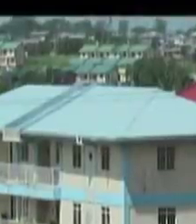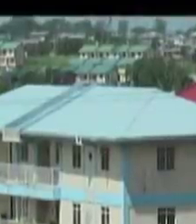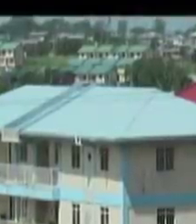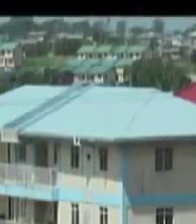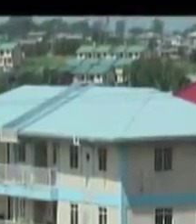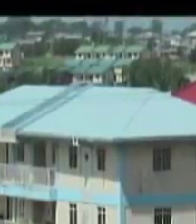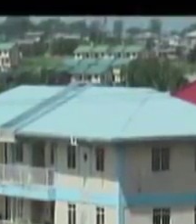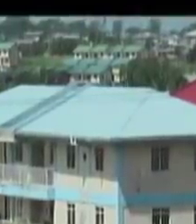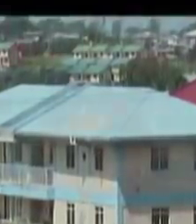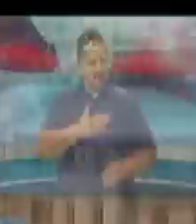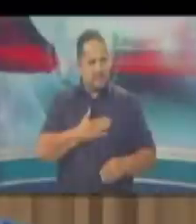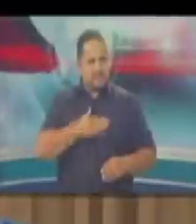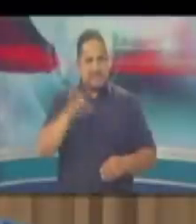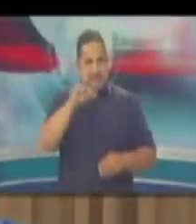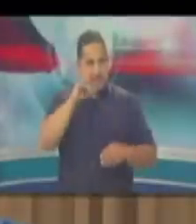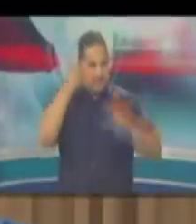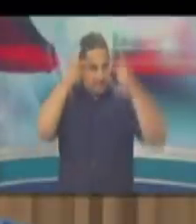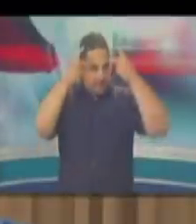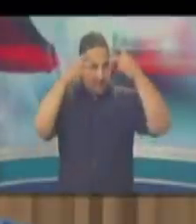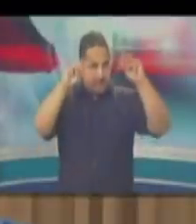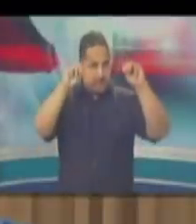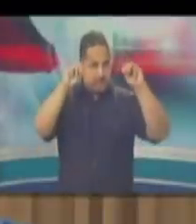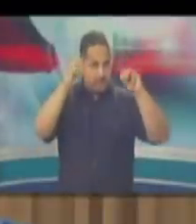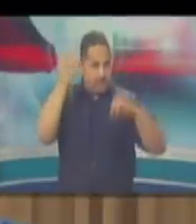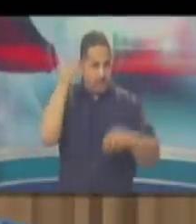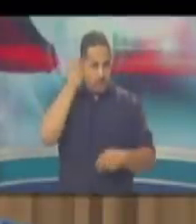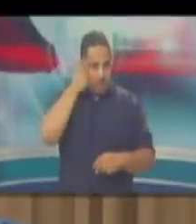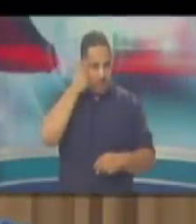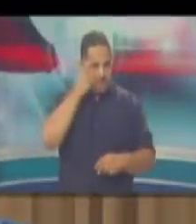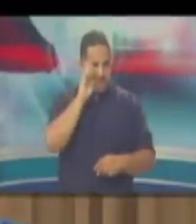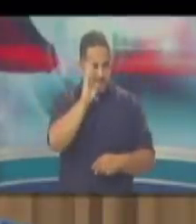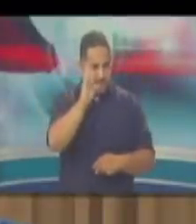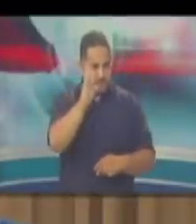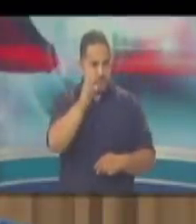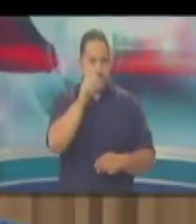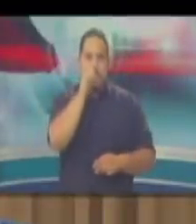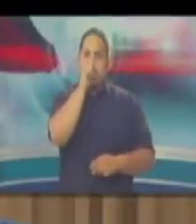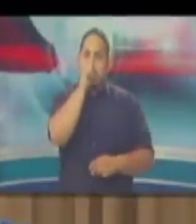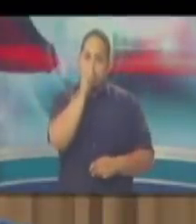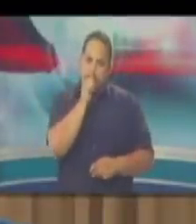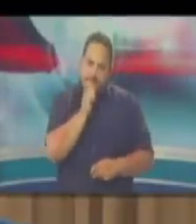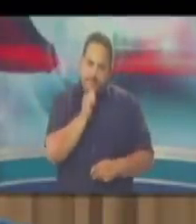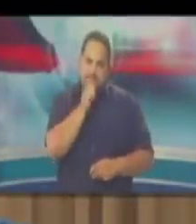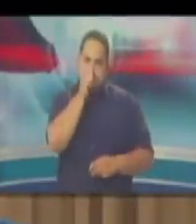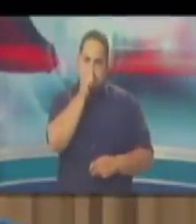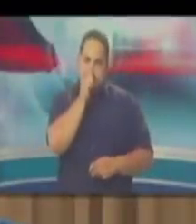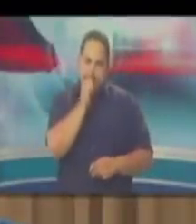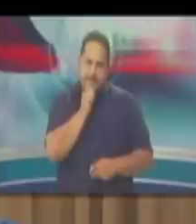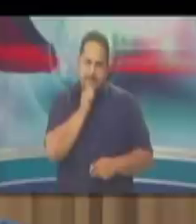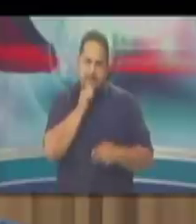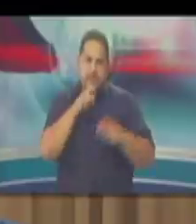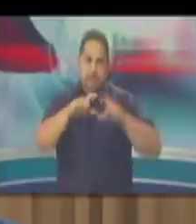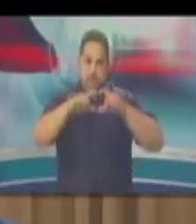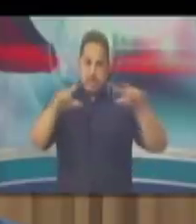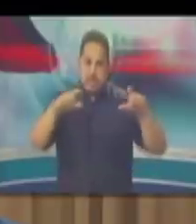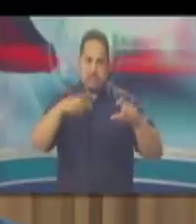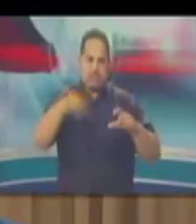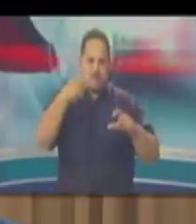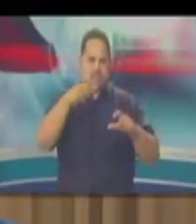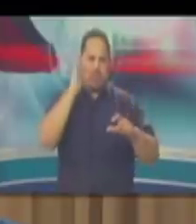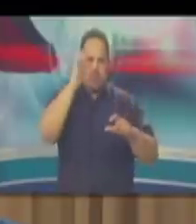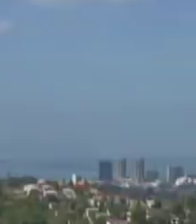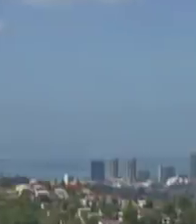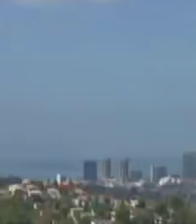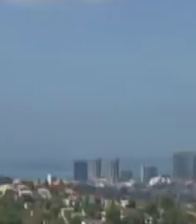hold some strain. Please be patient as we continue to process the rental assistance in the shortest possible